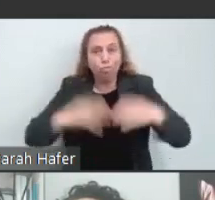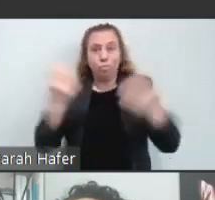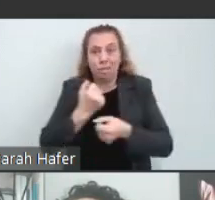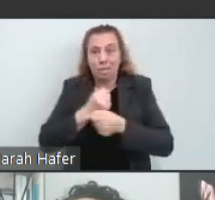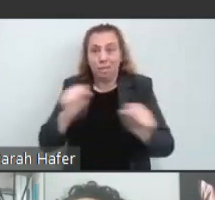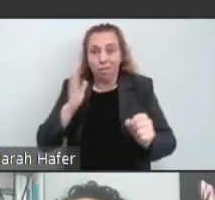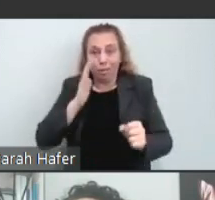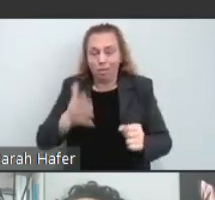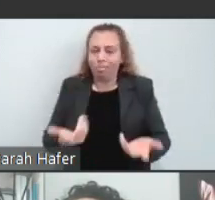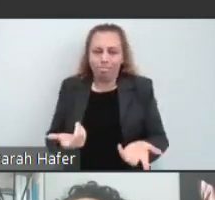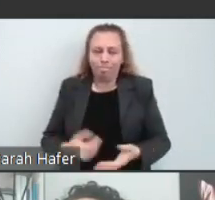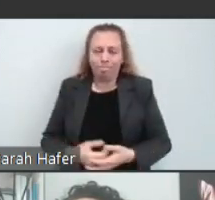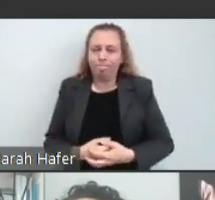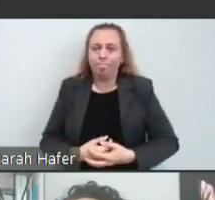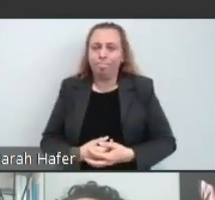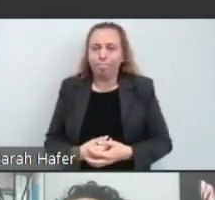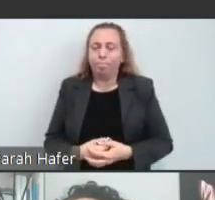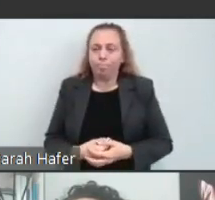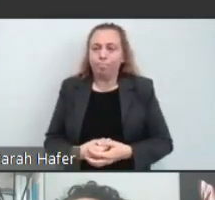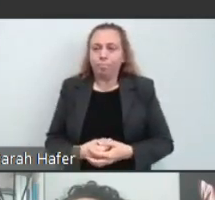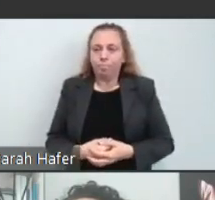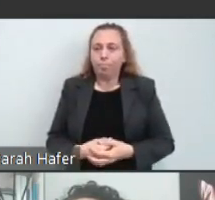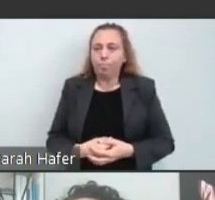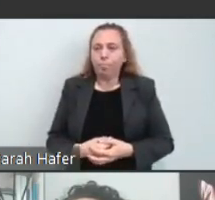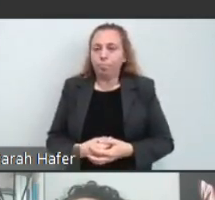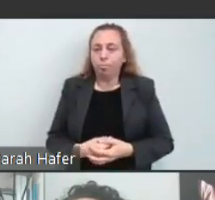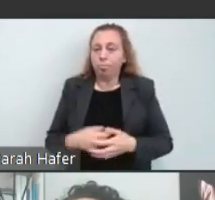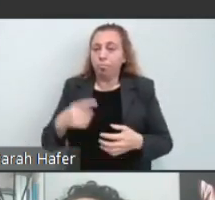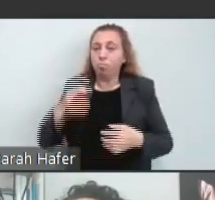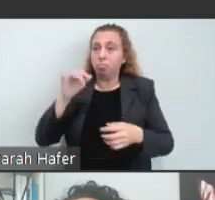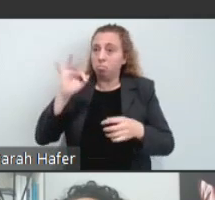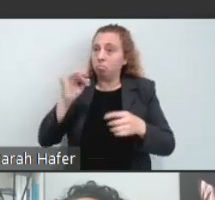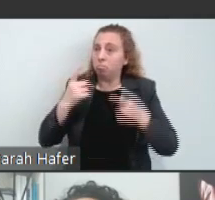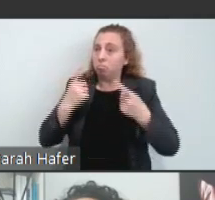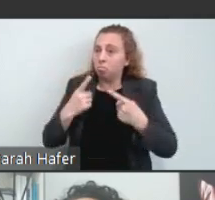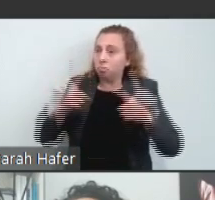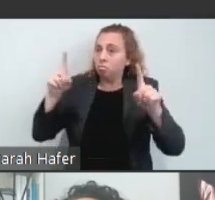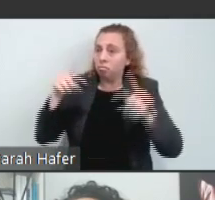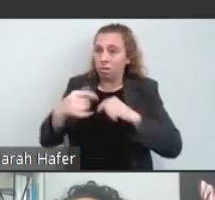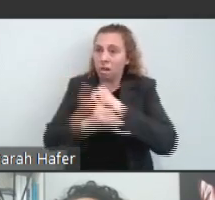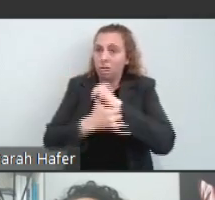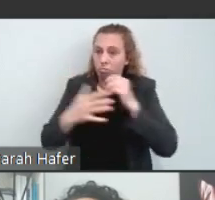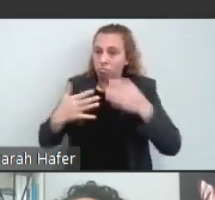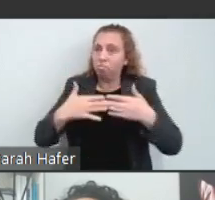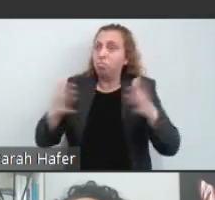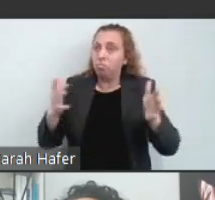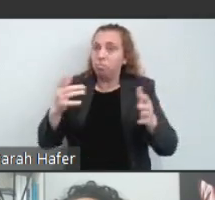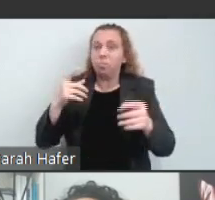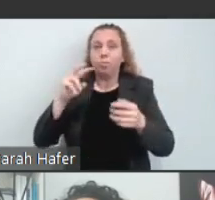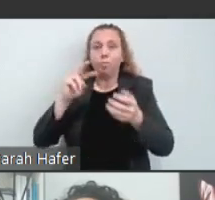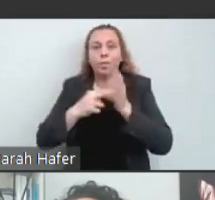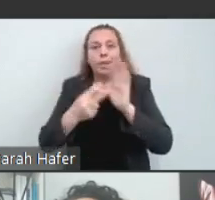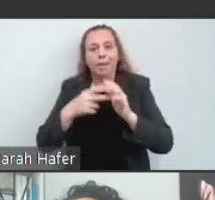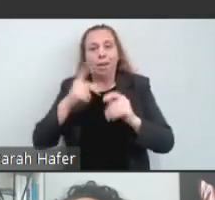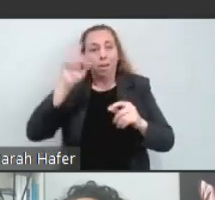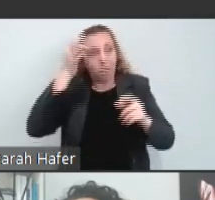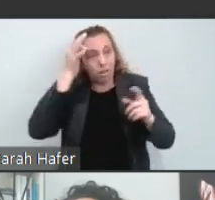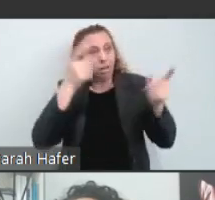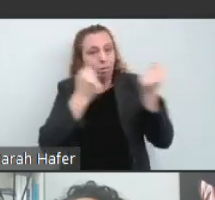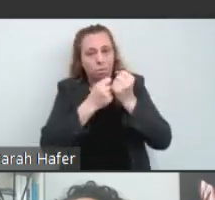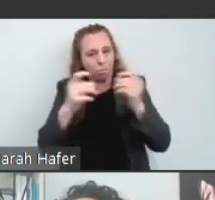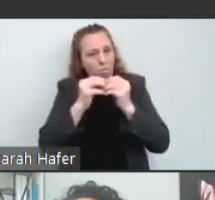As part of any successful reopening, the federal government must provide more robust support. What gives me hope as we